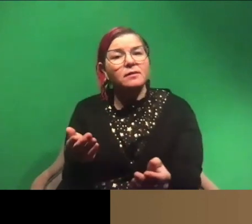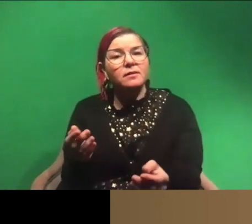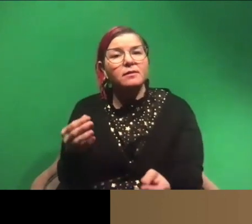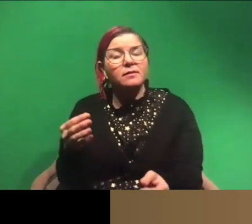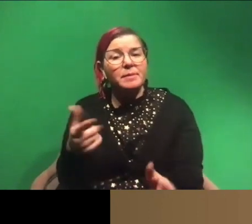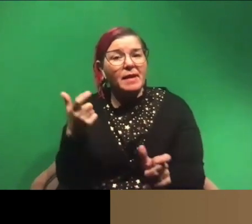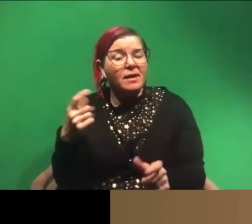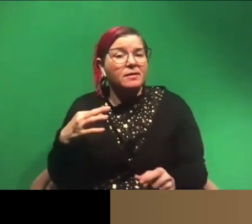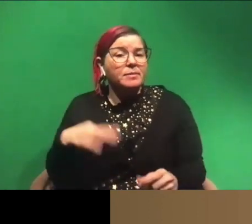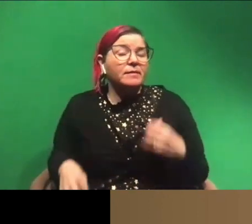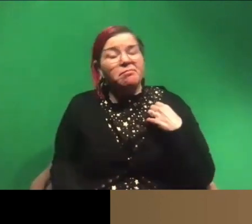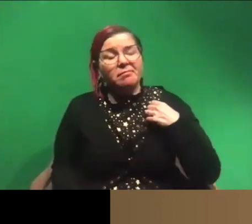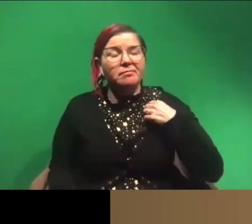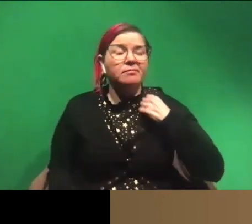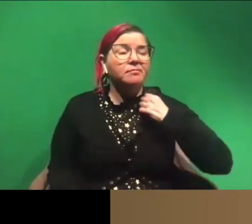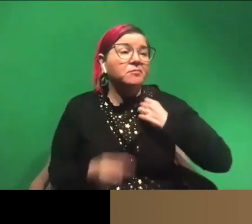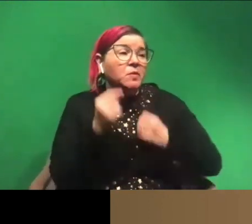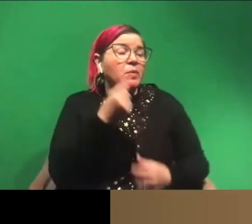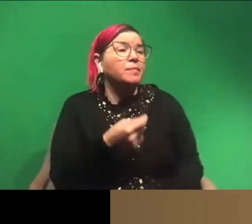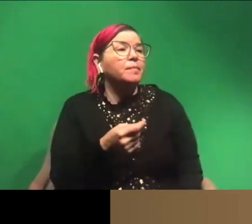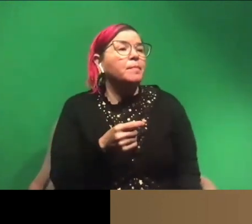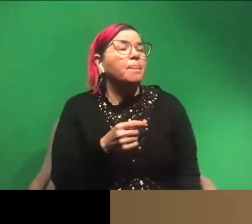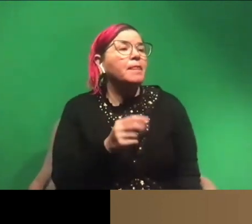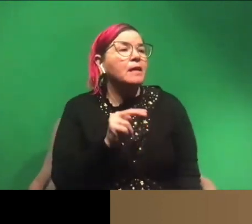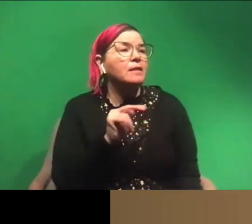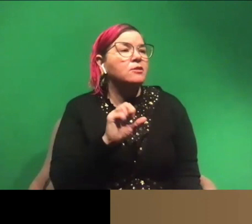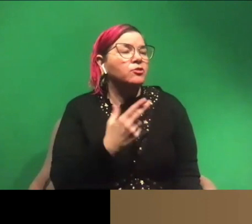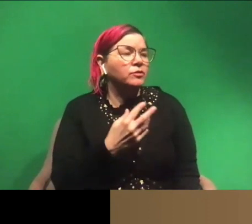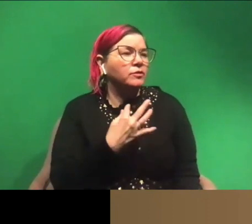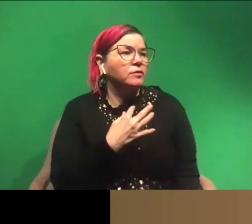it would be really fast. Really fast. Okay, cool. Nish wants to know,